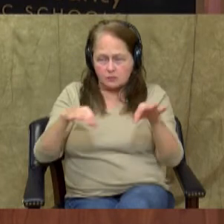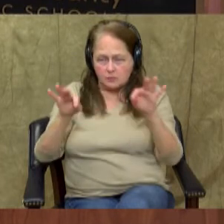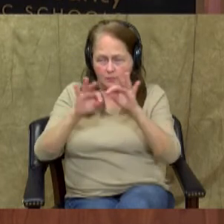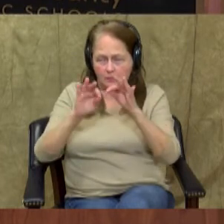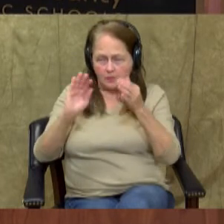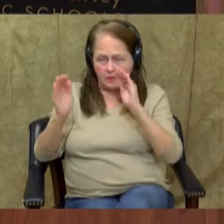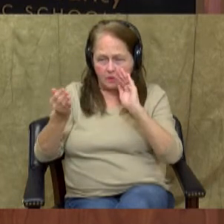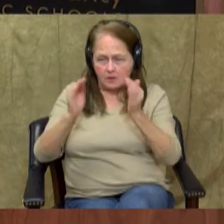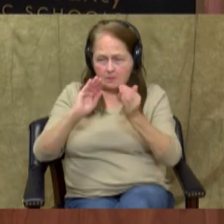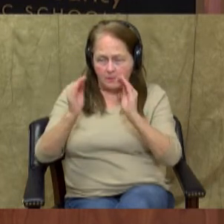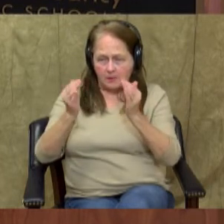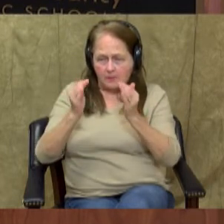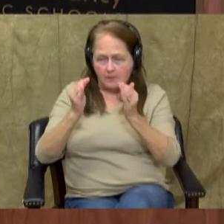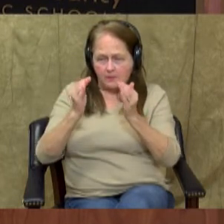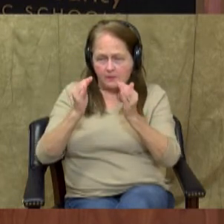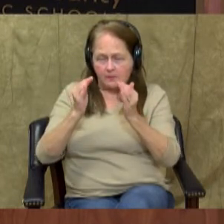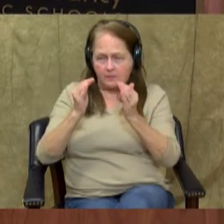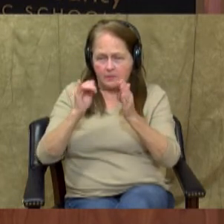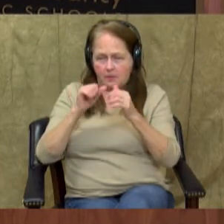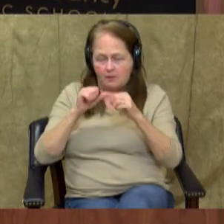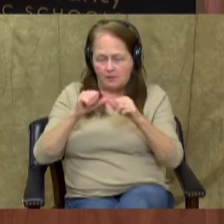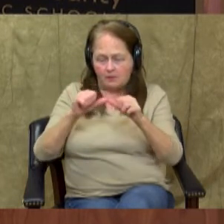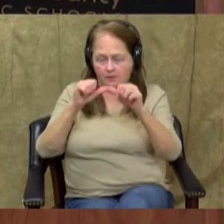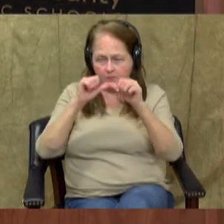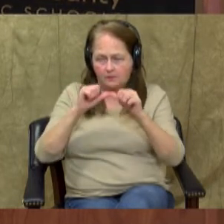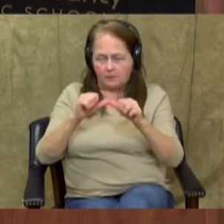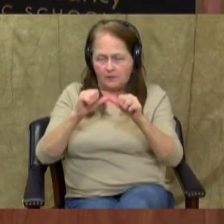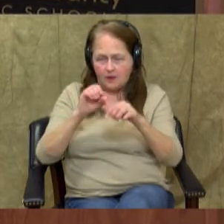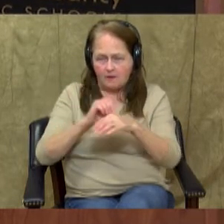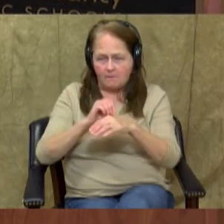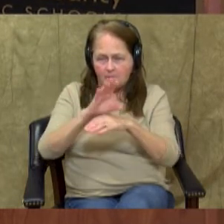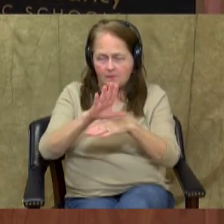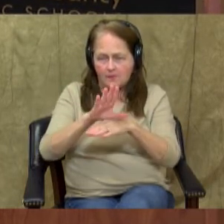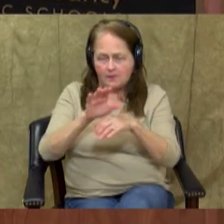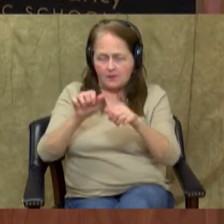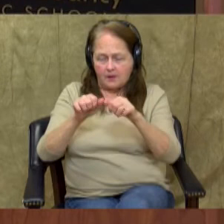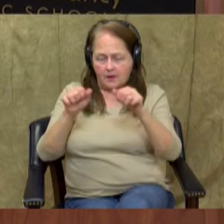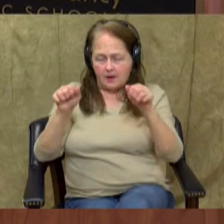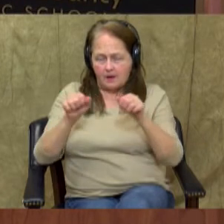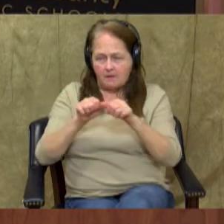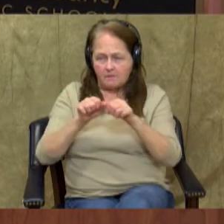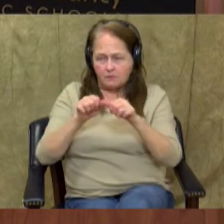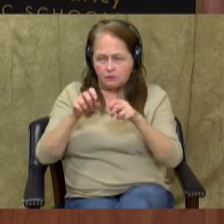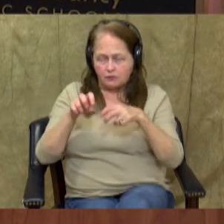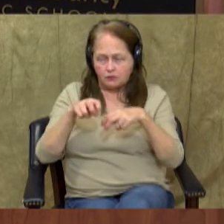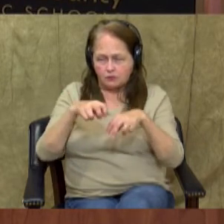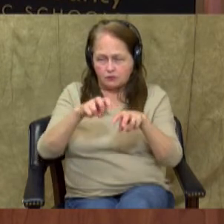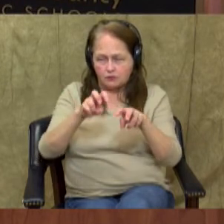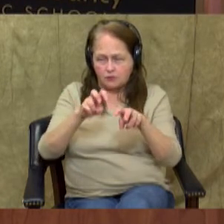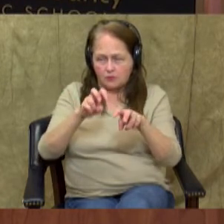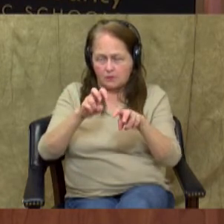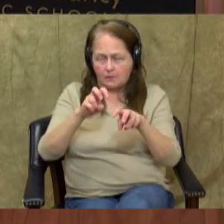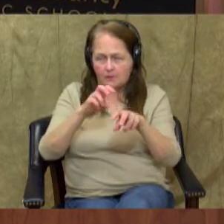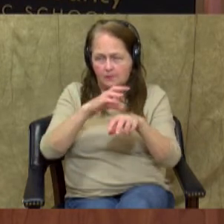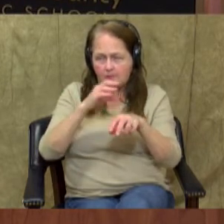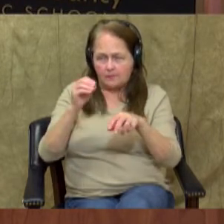compared to other regions. And they continue to influence in areas of travel and tourism,